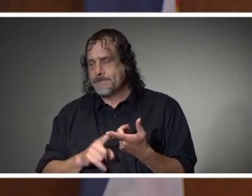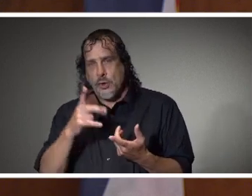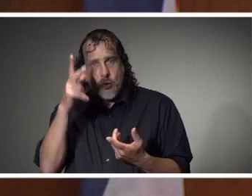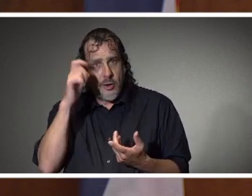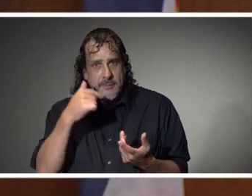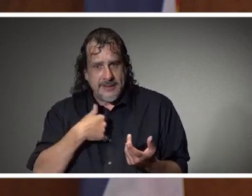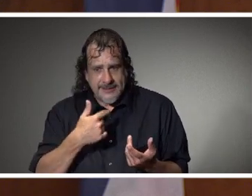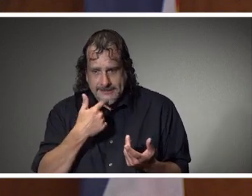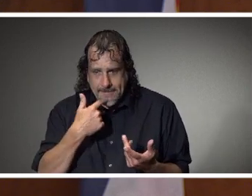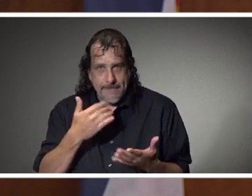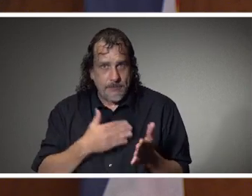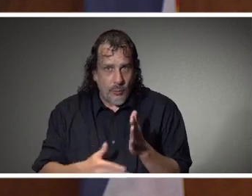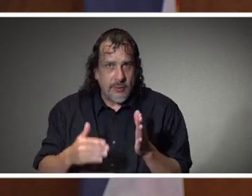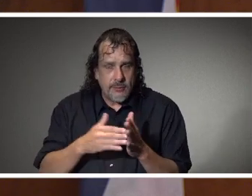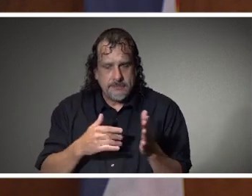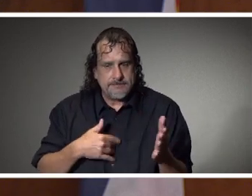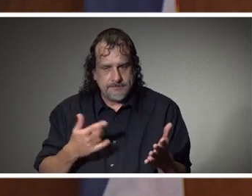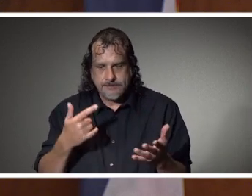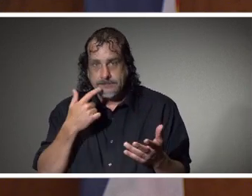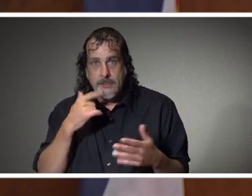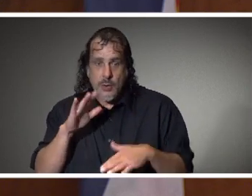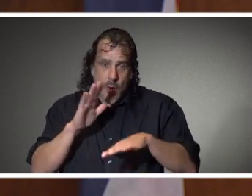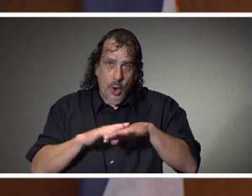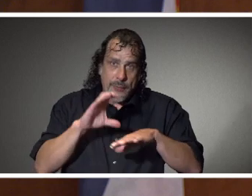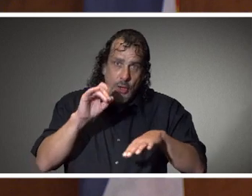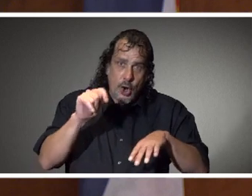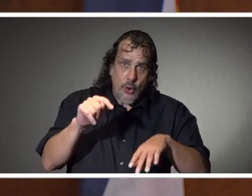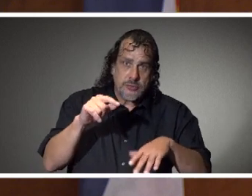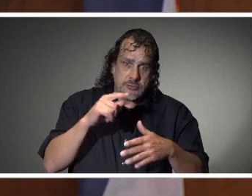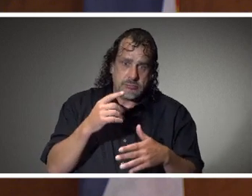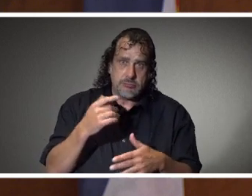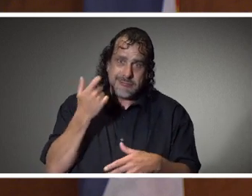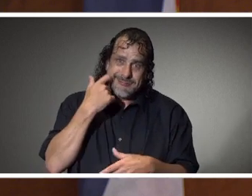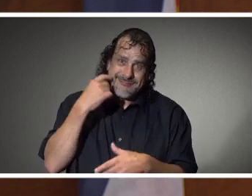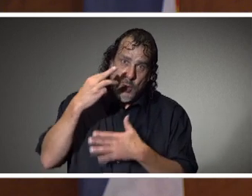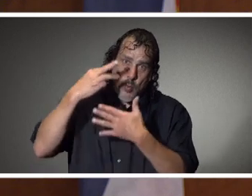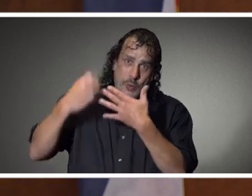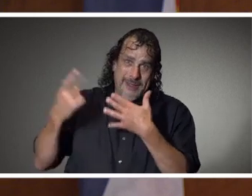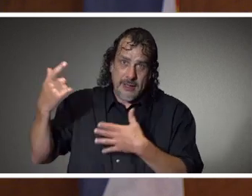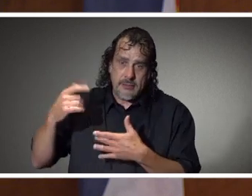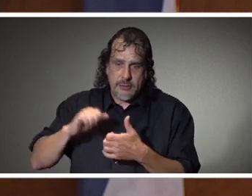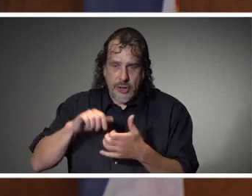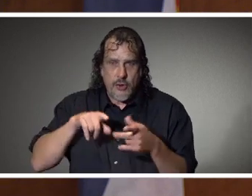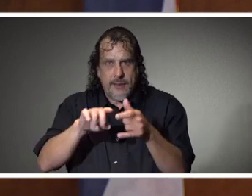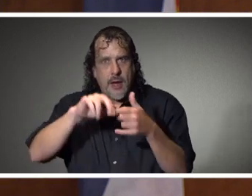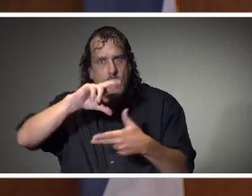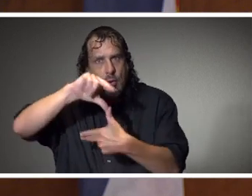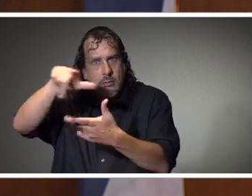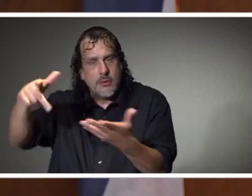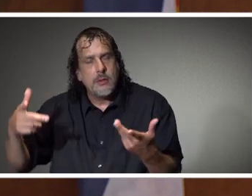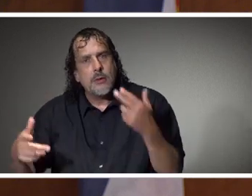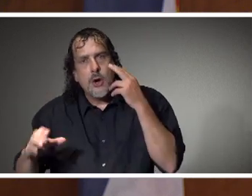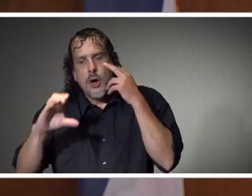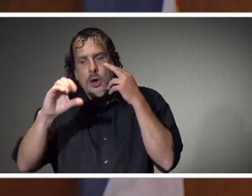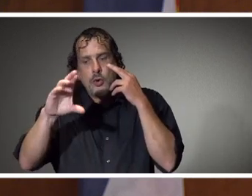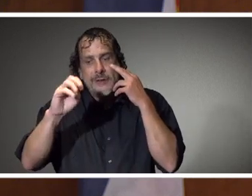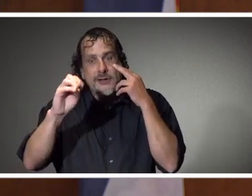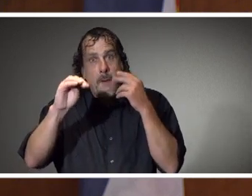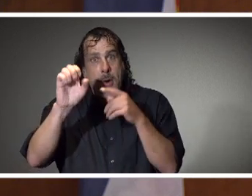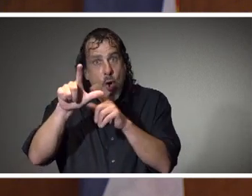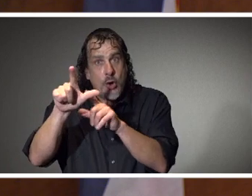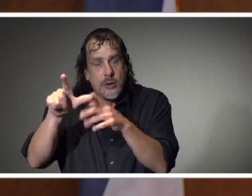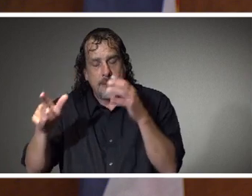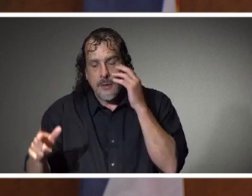say this because I've said it this week, but I was down on the Mississippi Gulf Coast all weekend, this past weekend during Cristobal. My wife and I